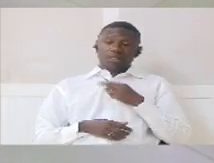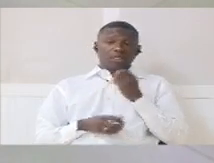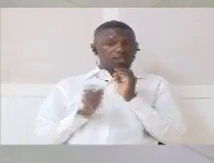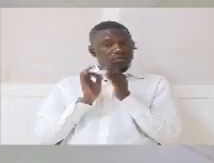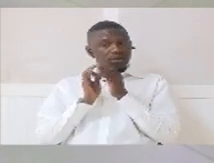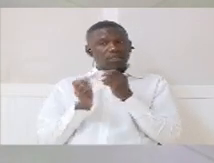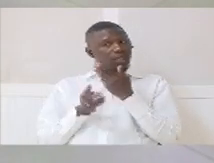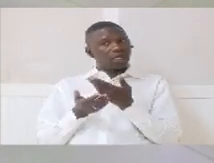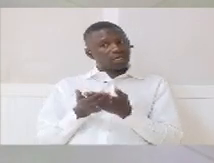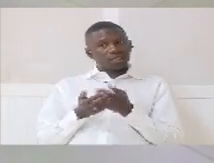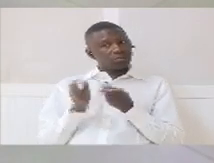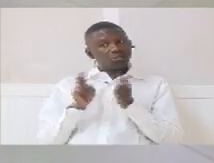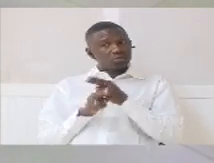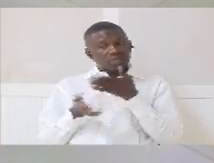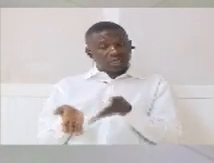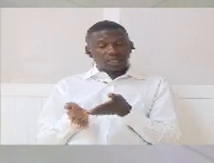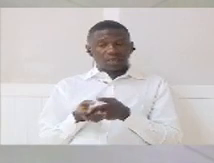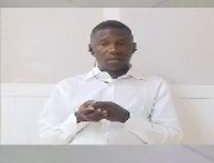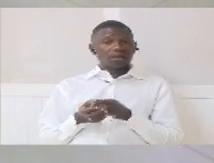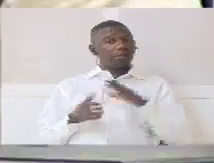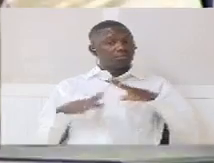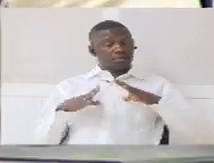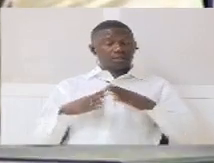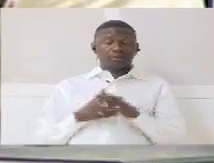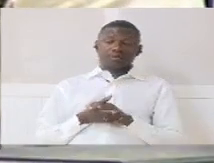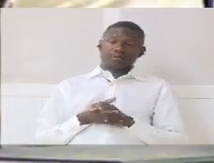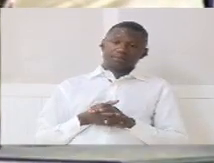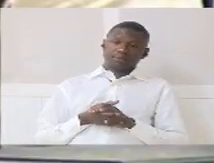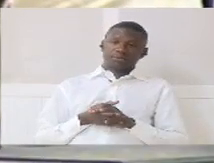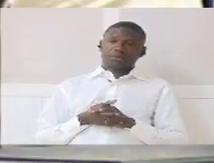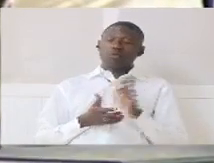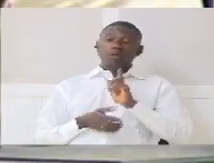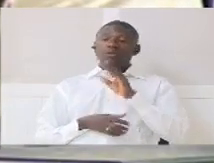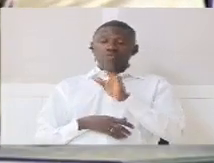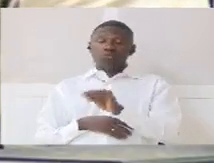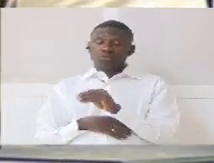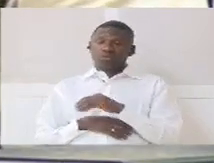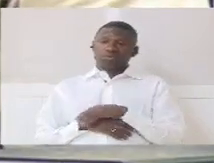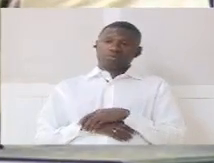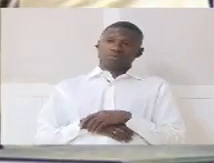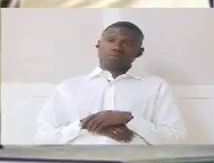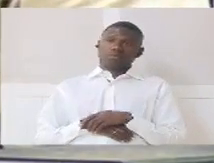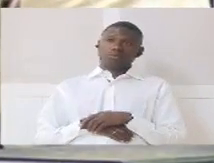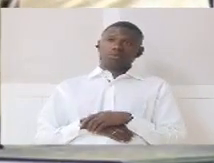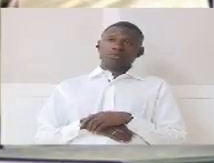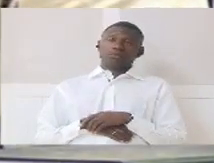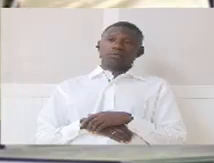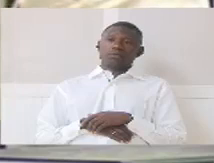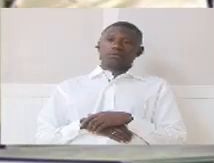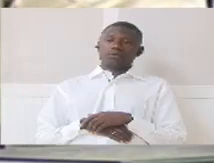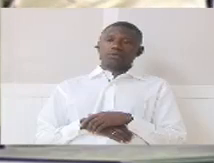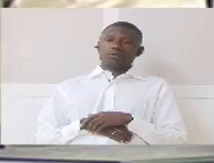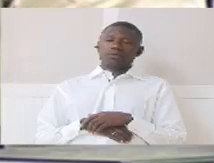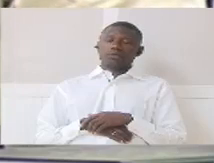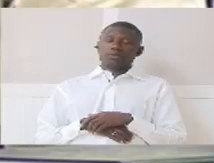me that you have been reported here and you will be called, so prepare. What I did, prescription or